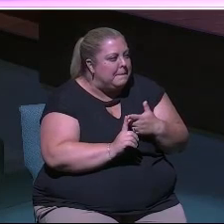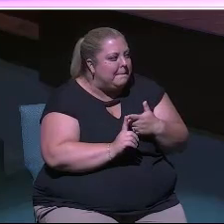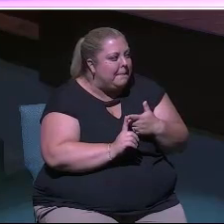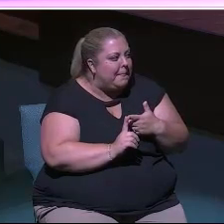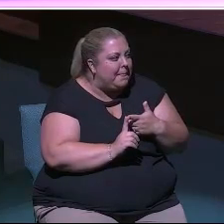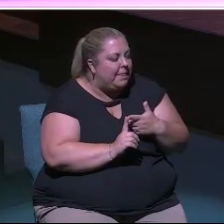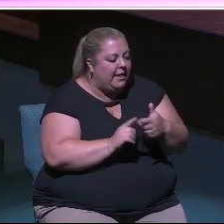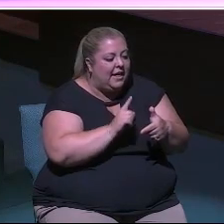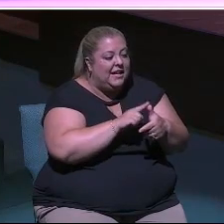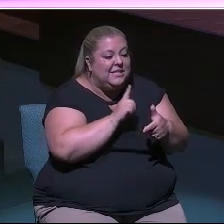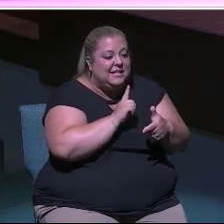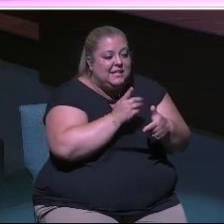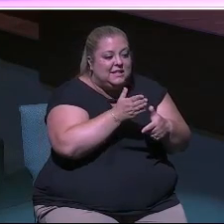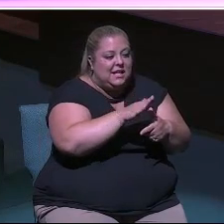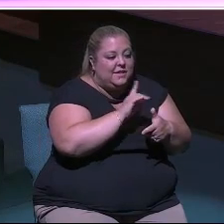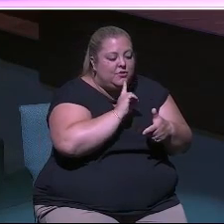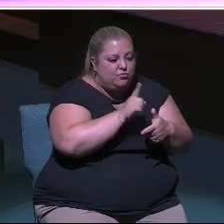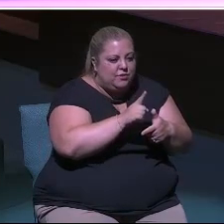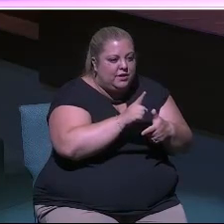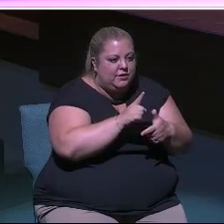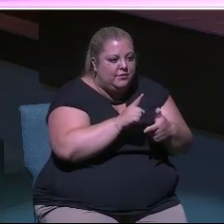Death is real. We know that.